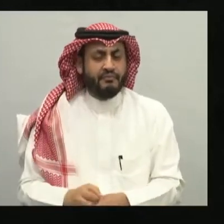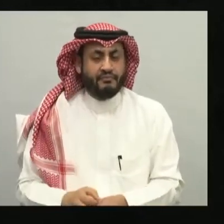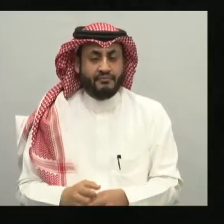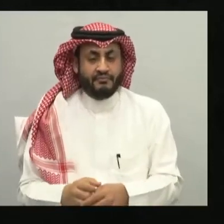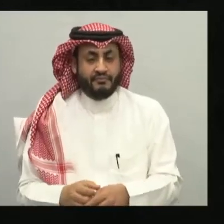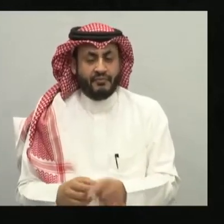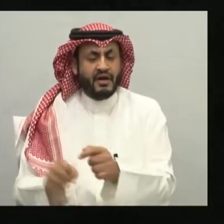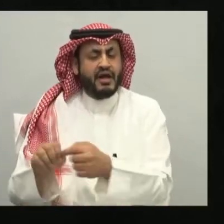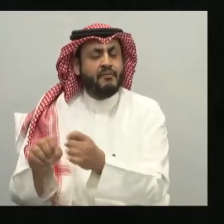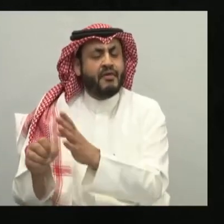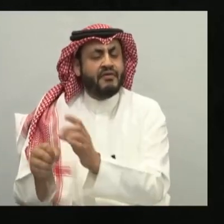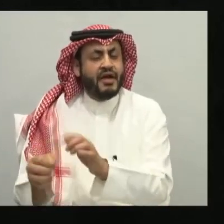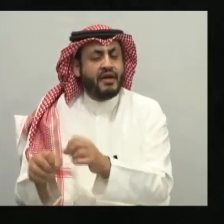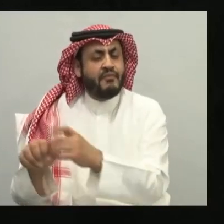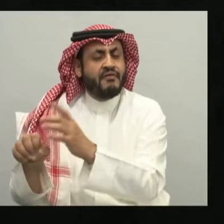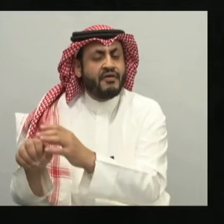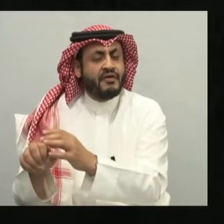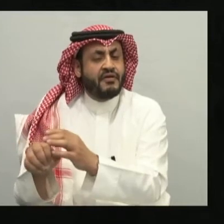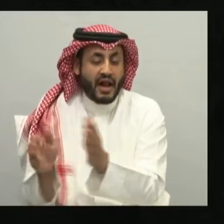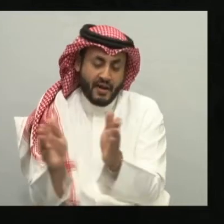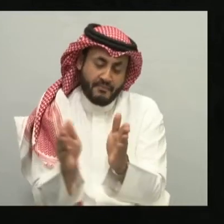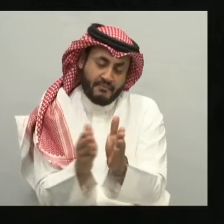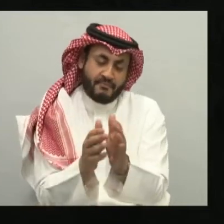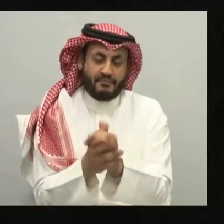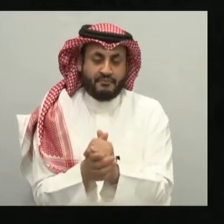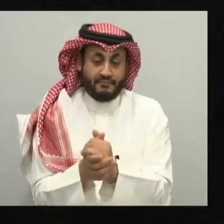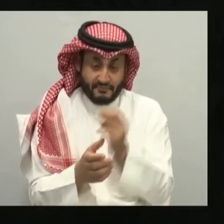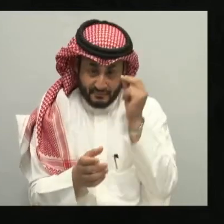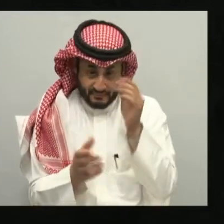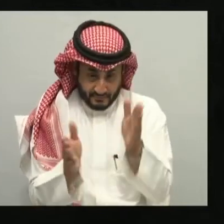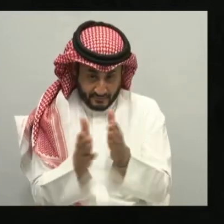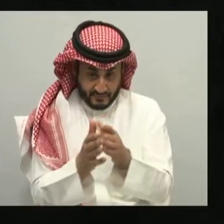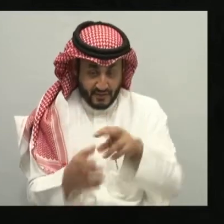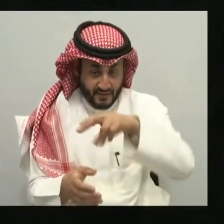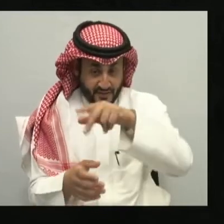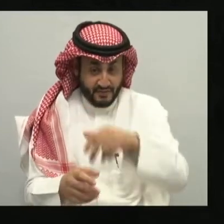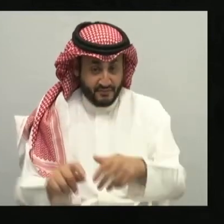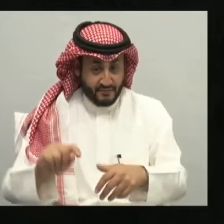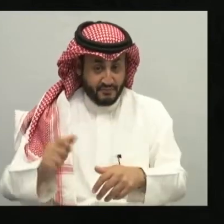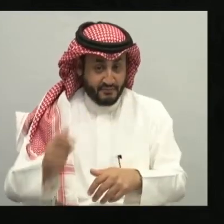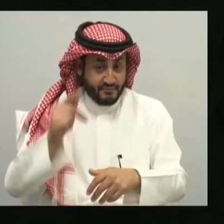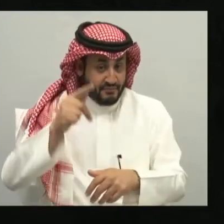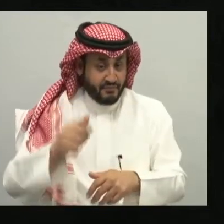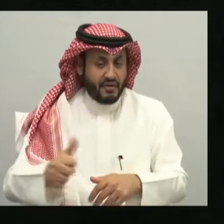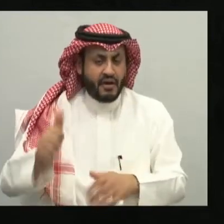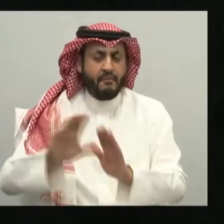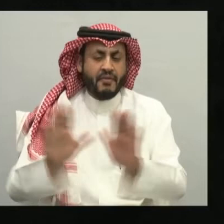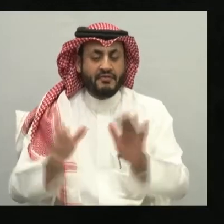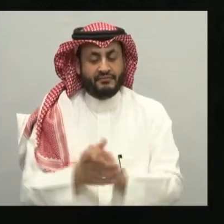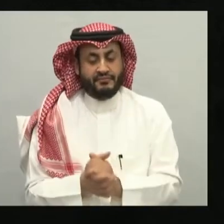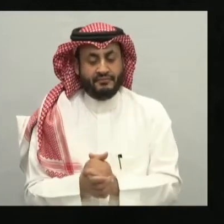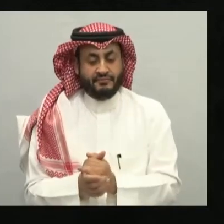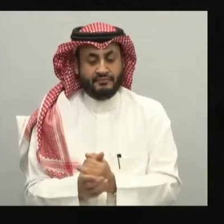is, without the E, tap, as in turn the tap off. Okay,